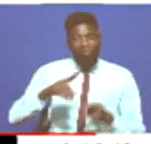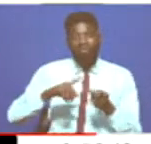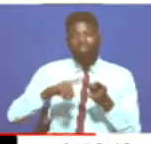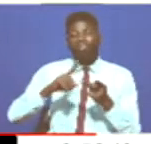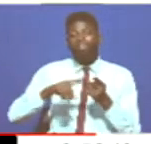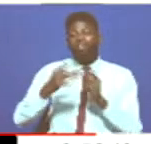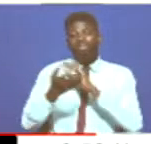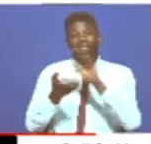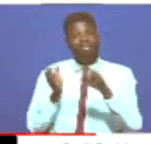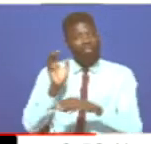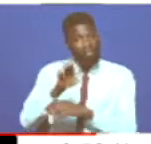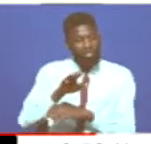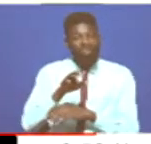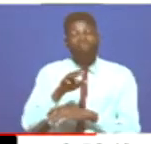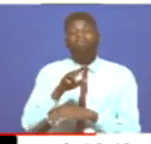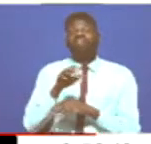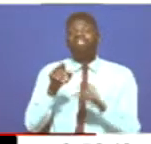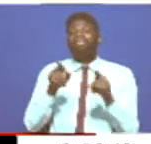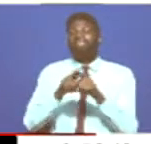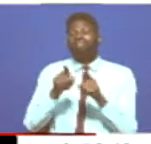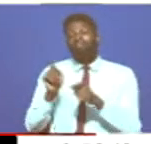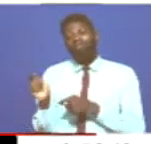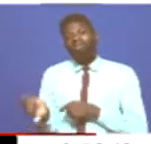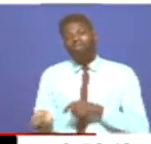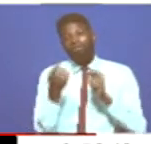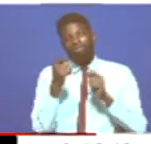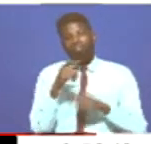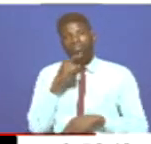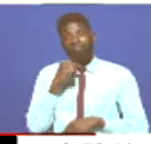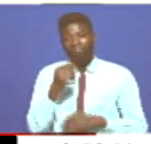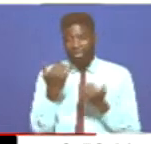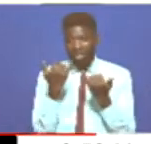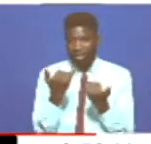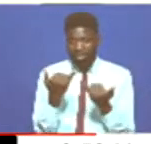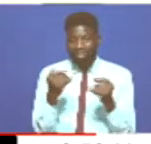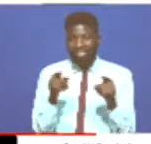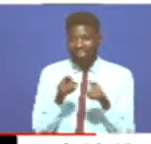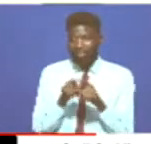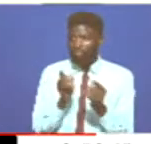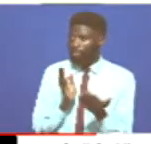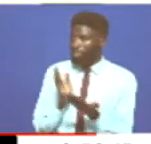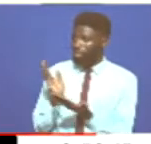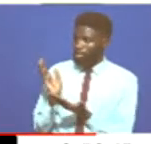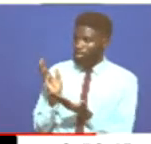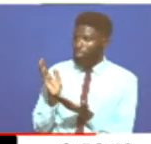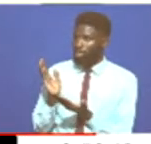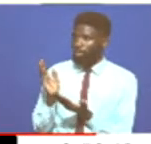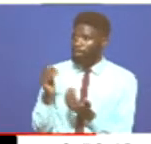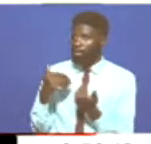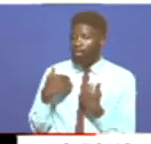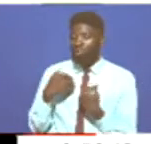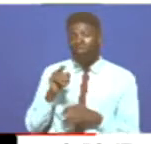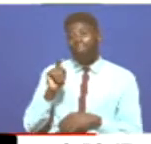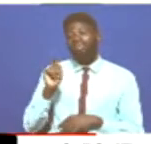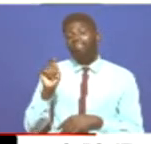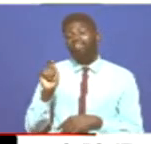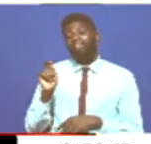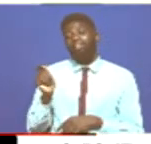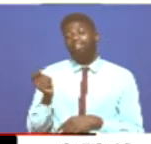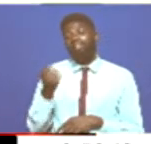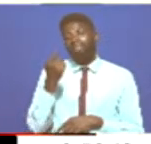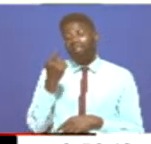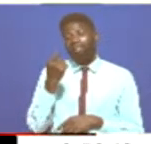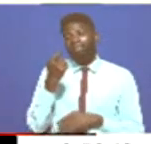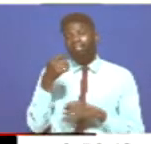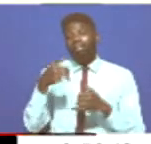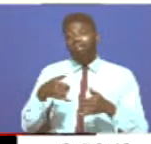basketball men and women, and golf men. We can now take the Shujaa the Kenya Cup semis footage where former